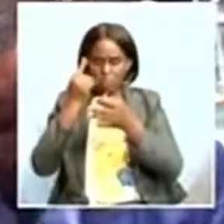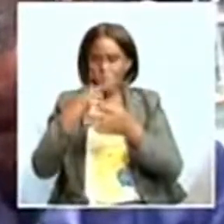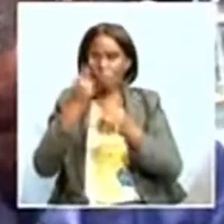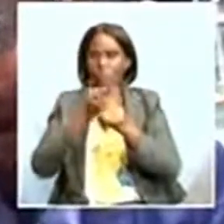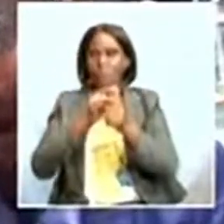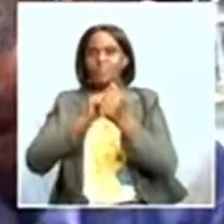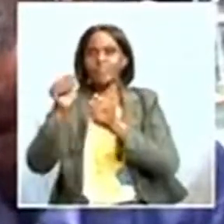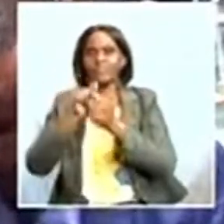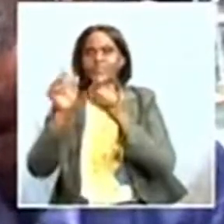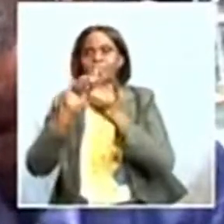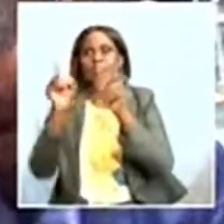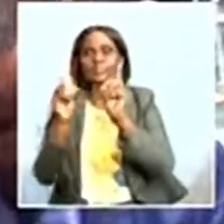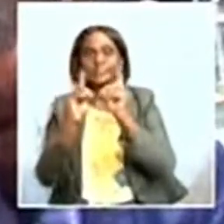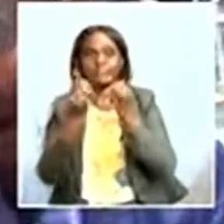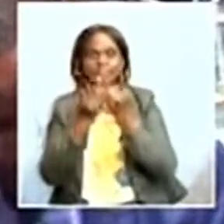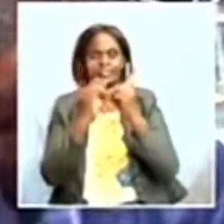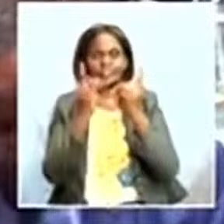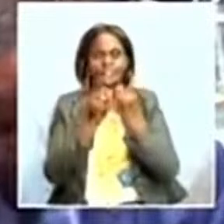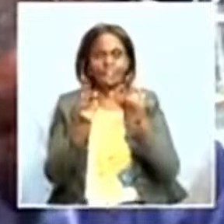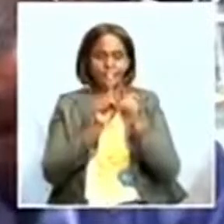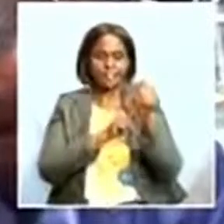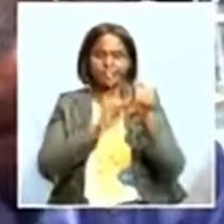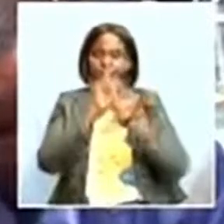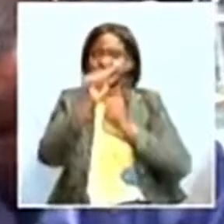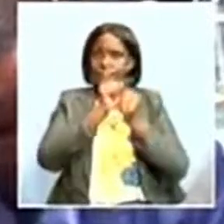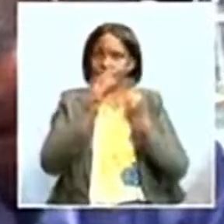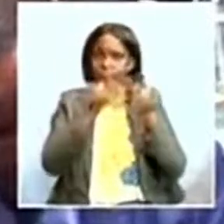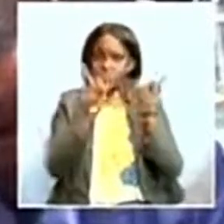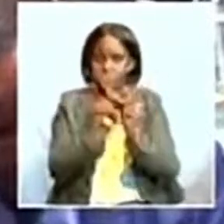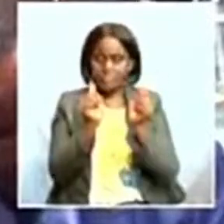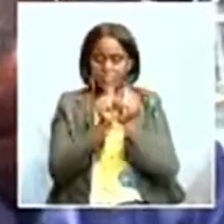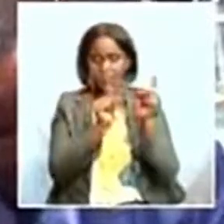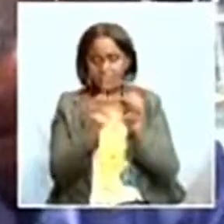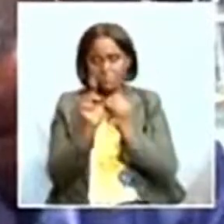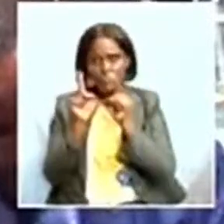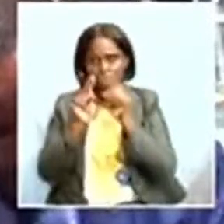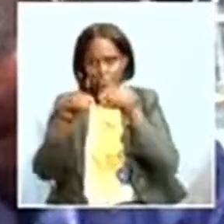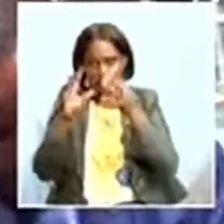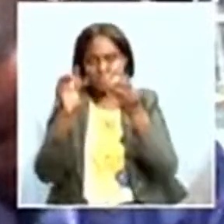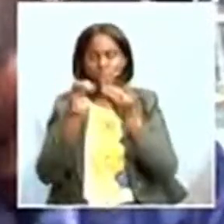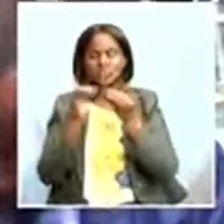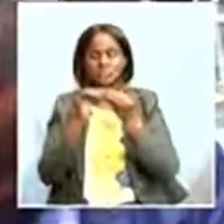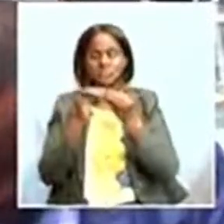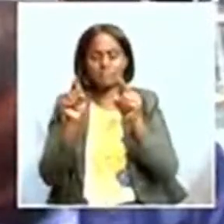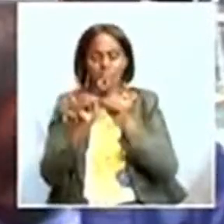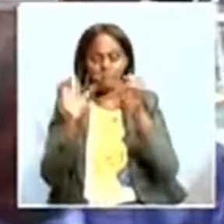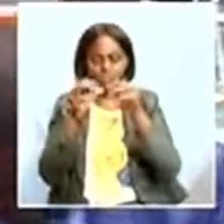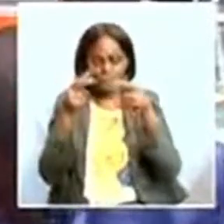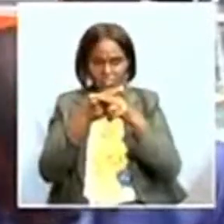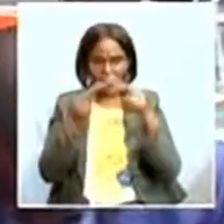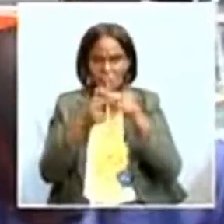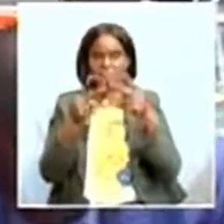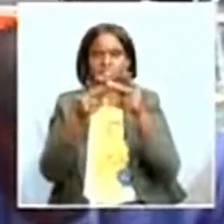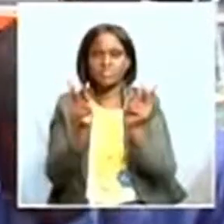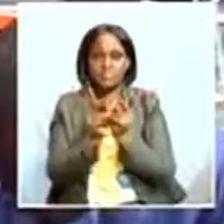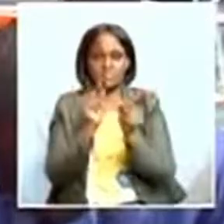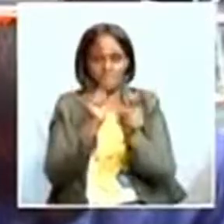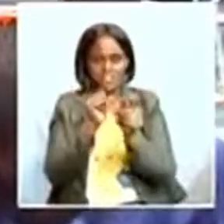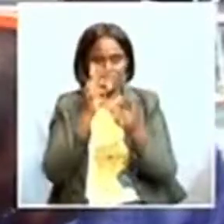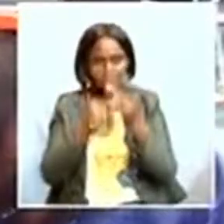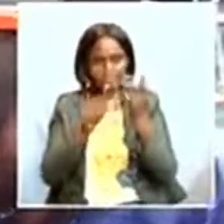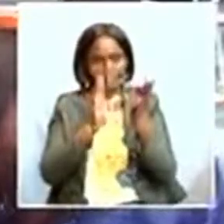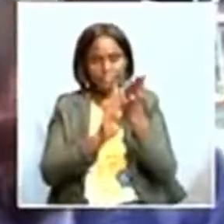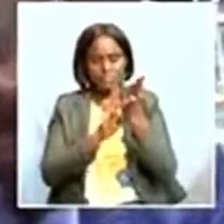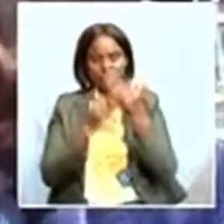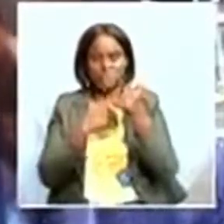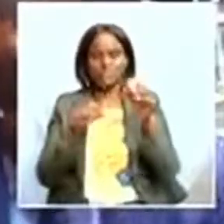long distances or far areas, and also provide for more classroom spaces, as these schools have